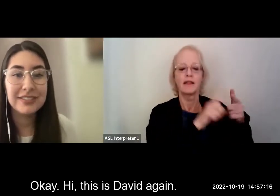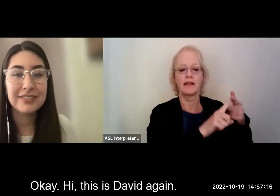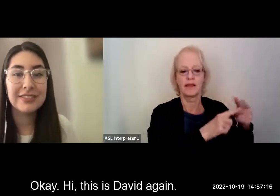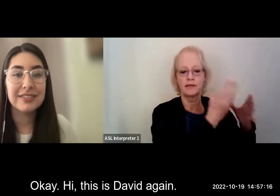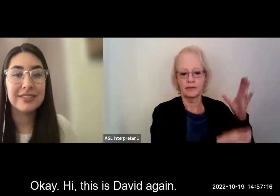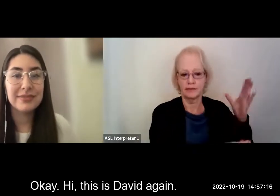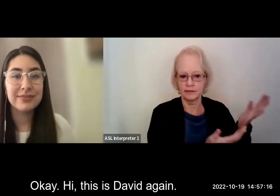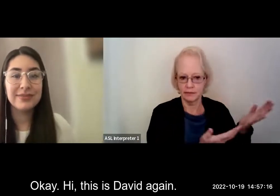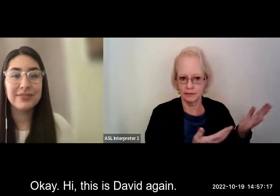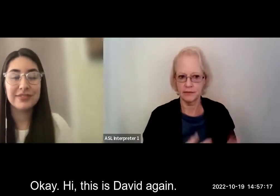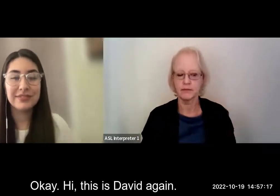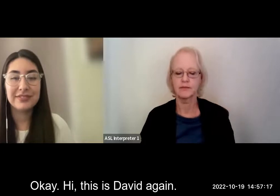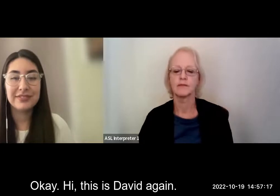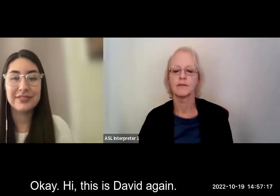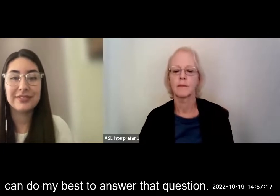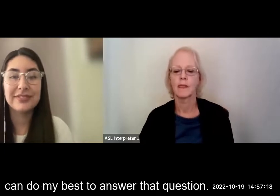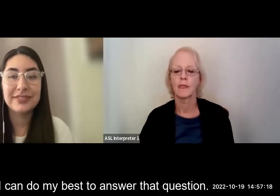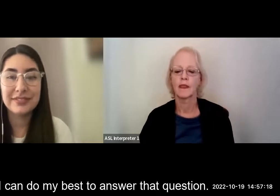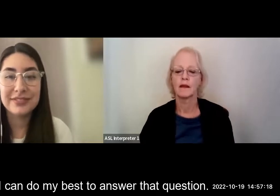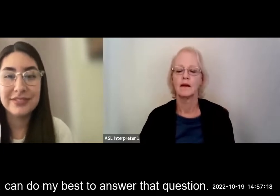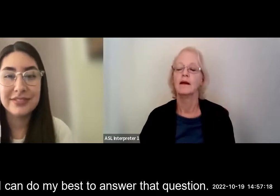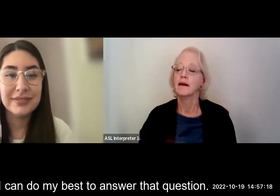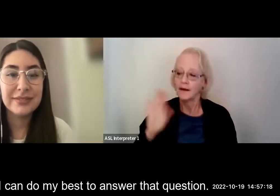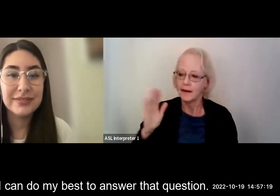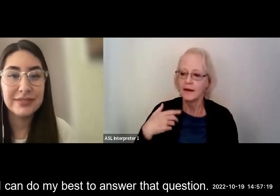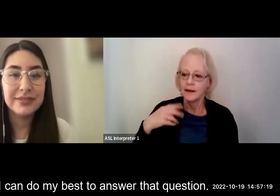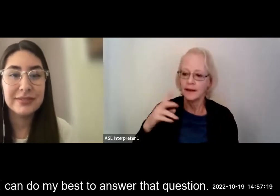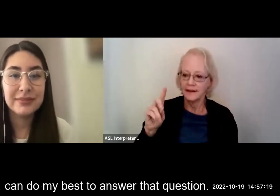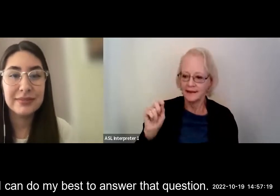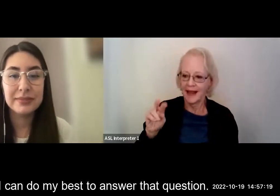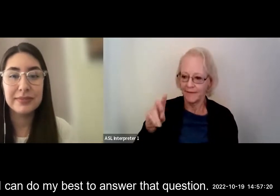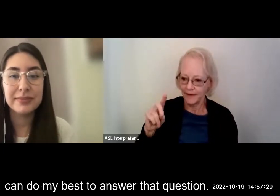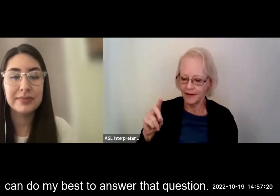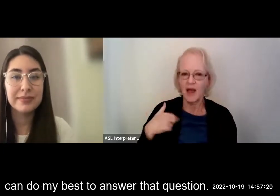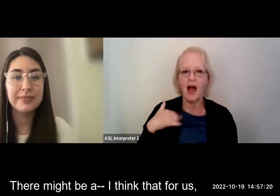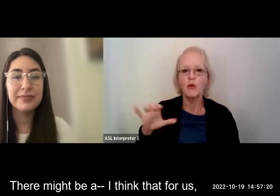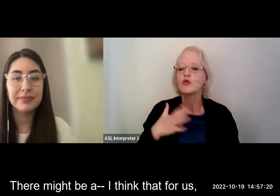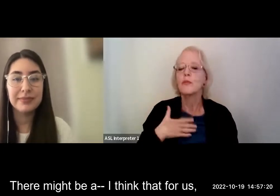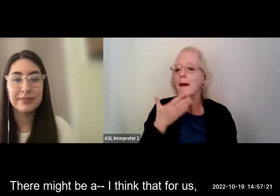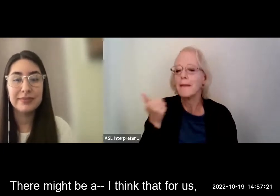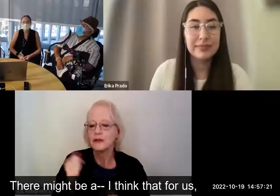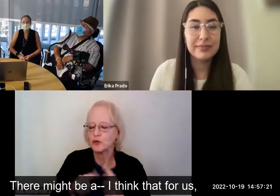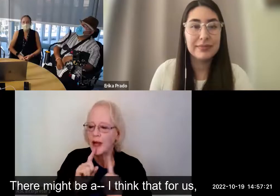Okay, hi, this is David again. I can do my best to answer that question.